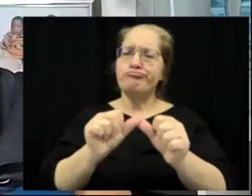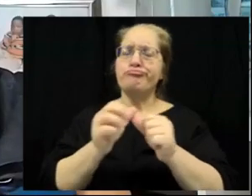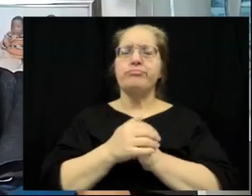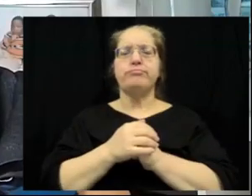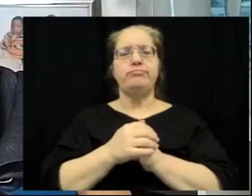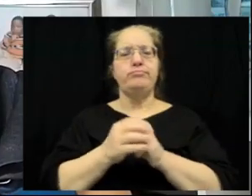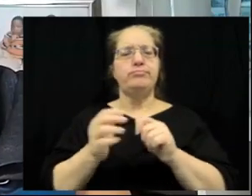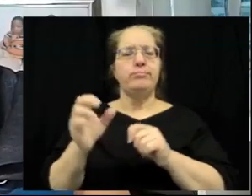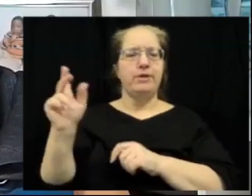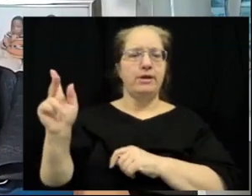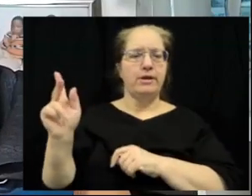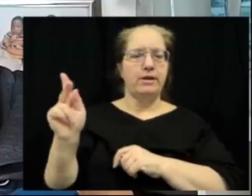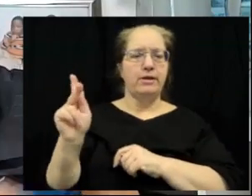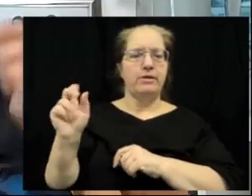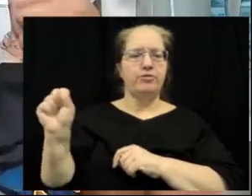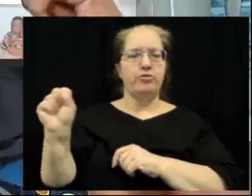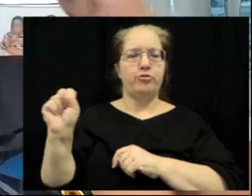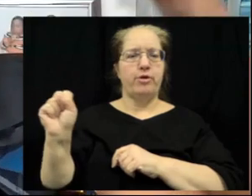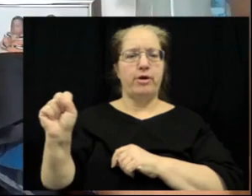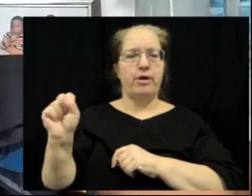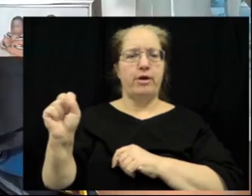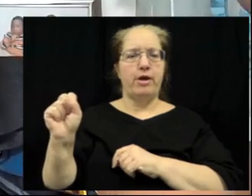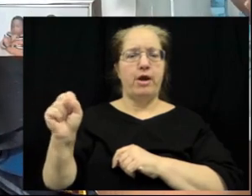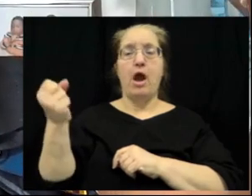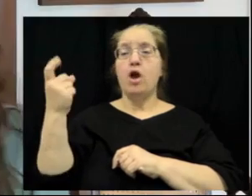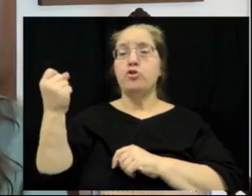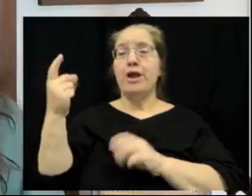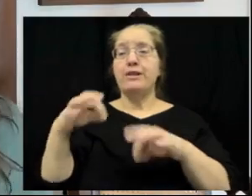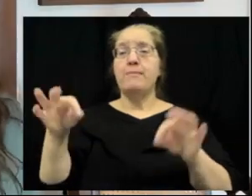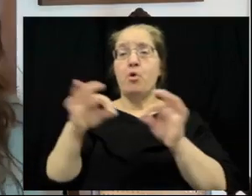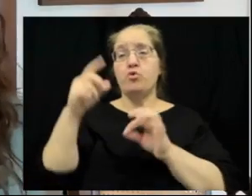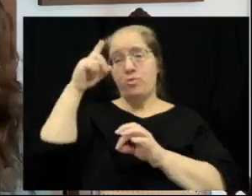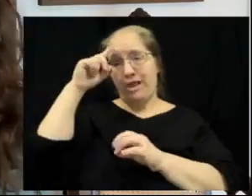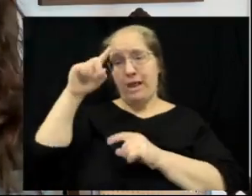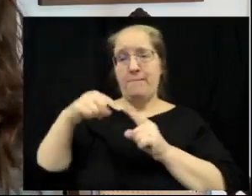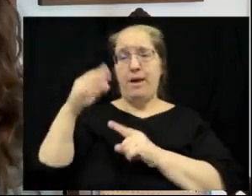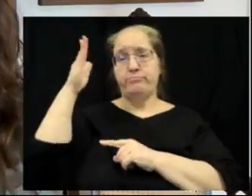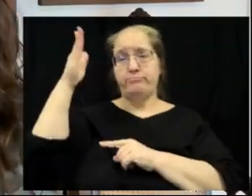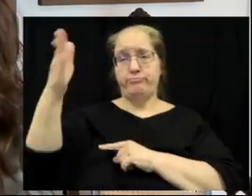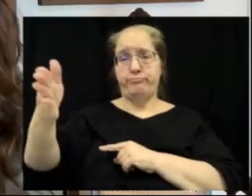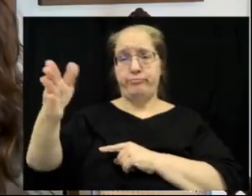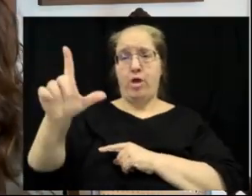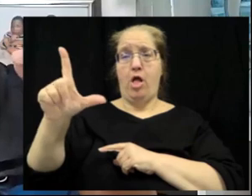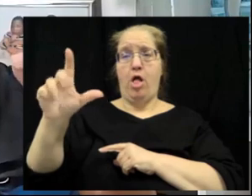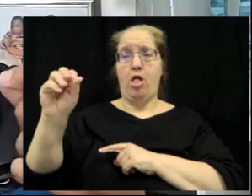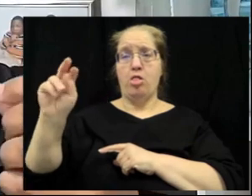And I think it's important for us to think long term. And where are we